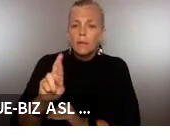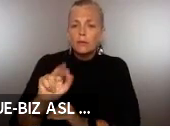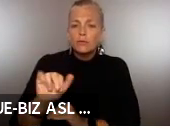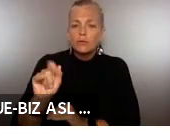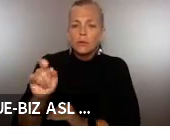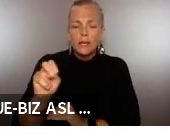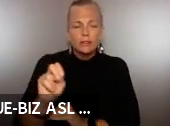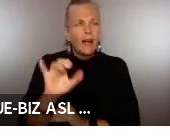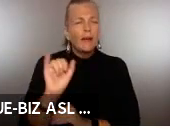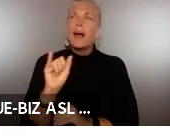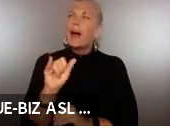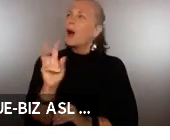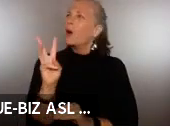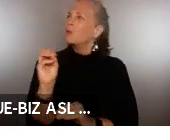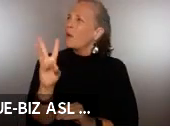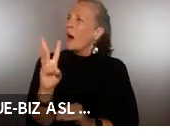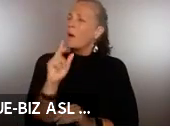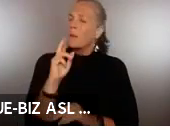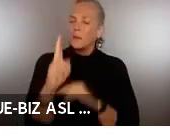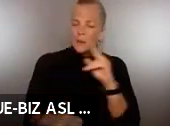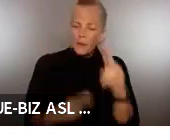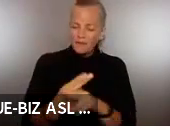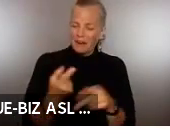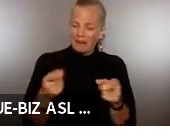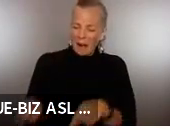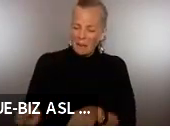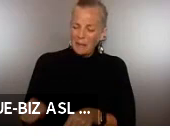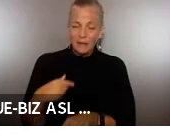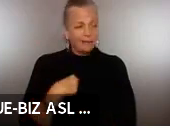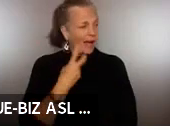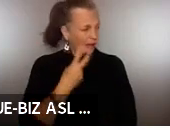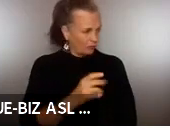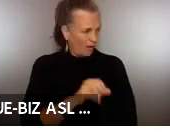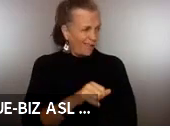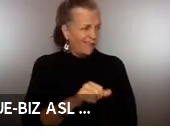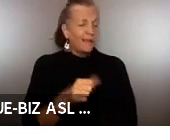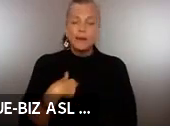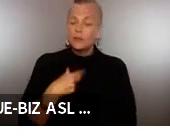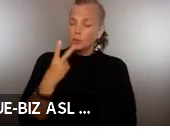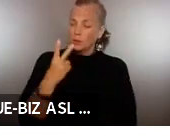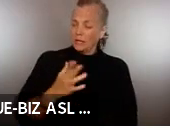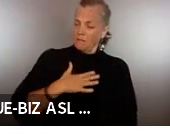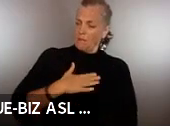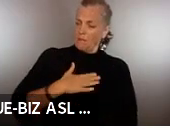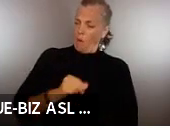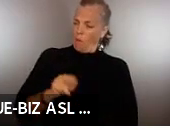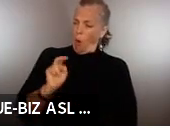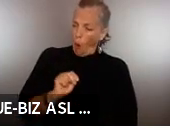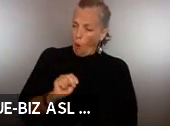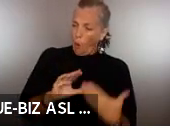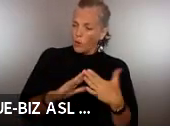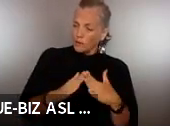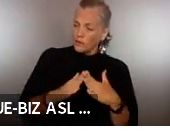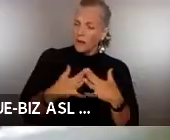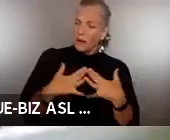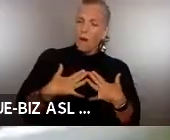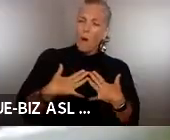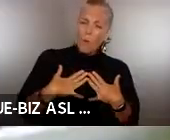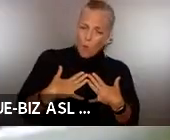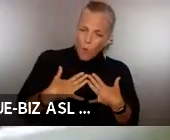within, just to see something like that in my own city was like, whoa. I